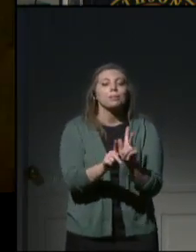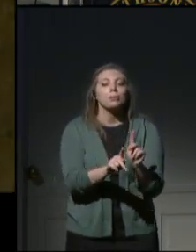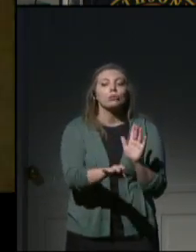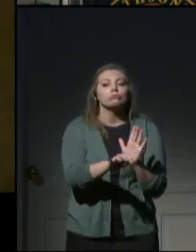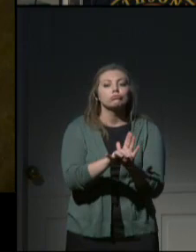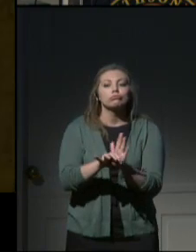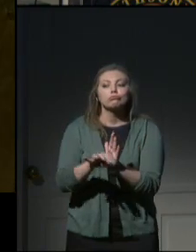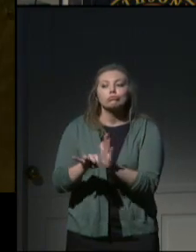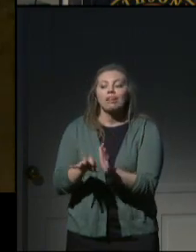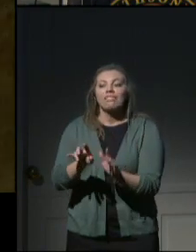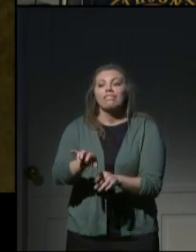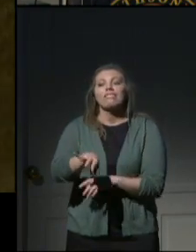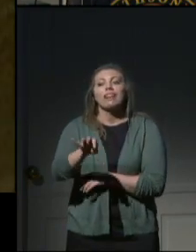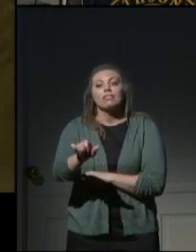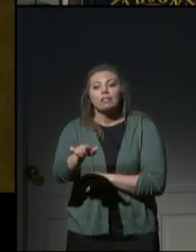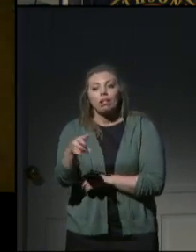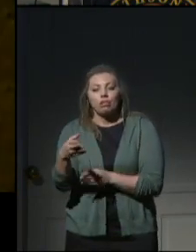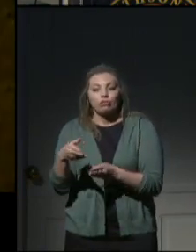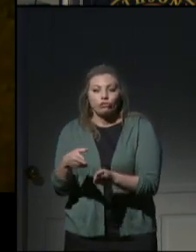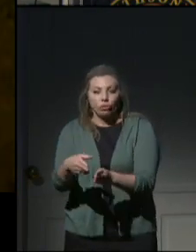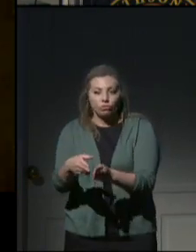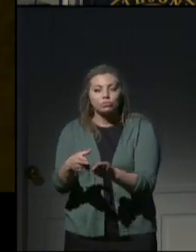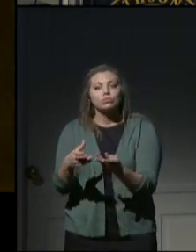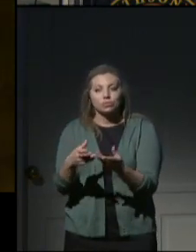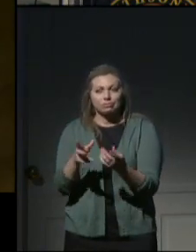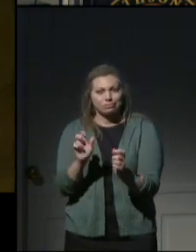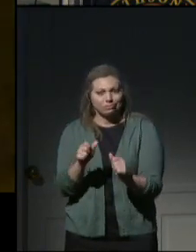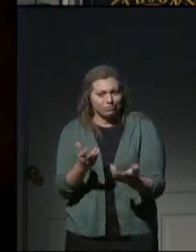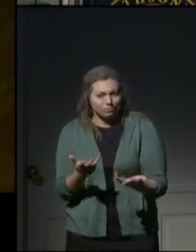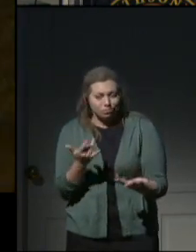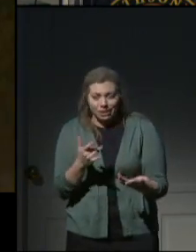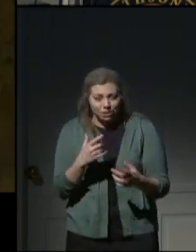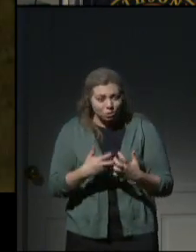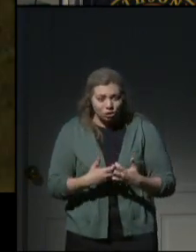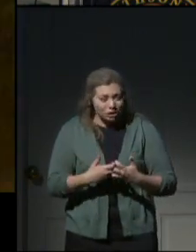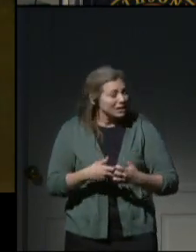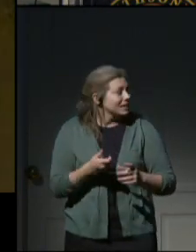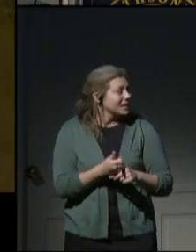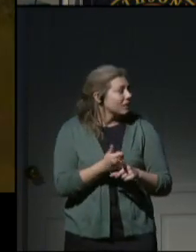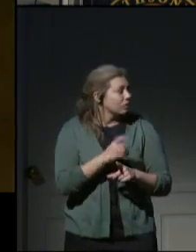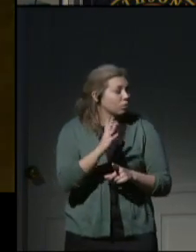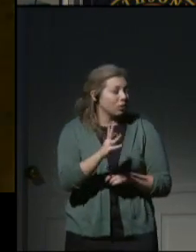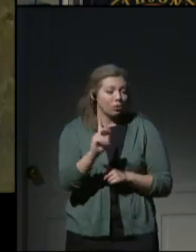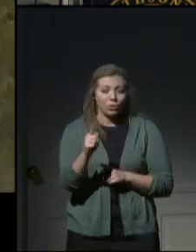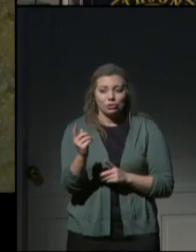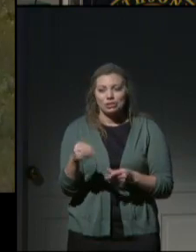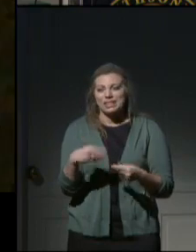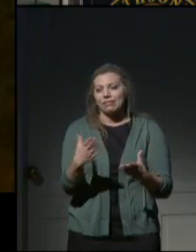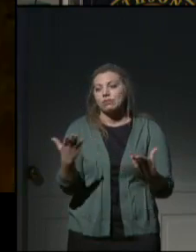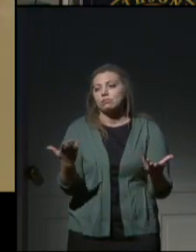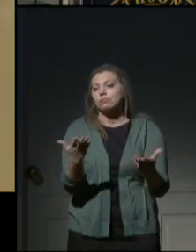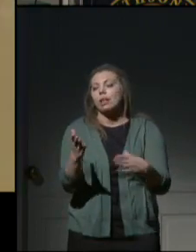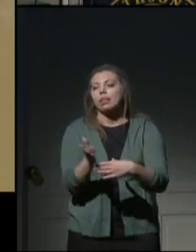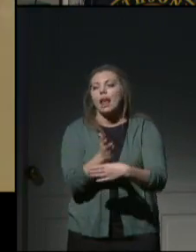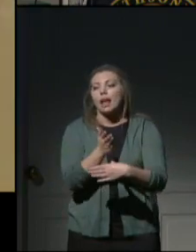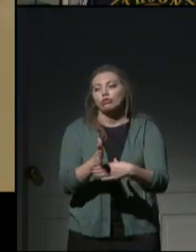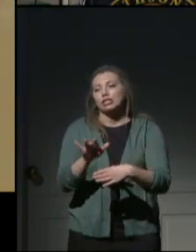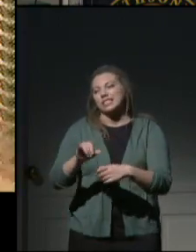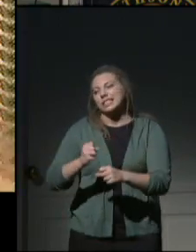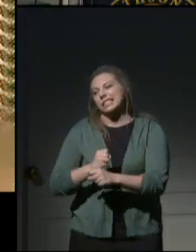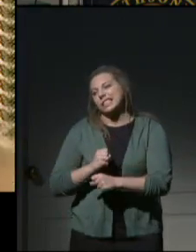find alternative forms or stuff that is, yeah, because the machine will just give you the average or the